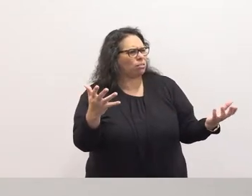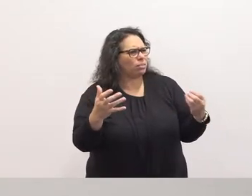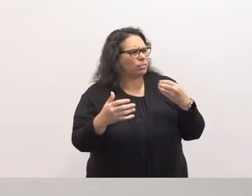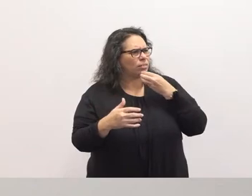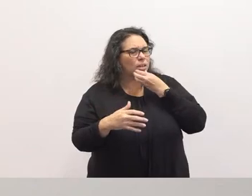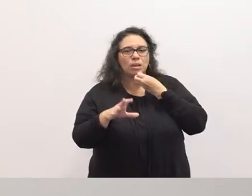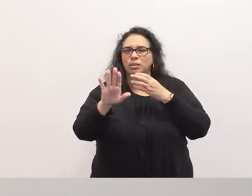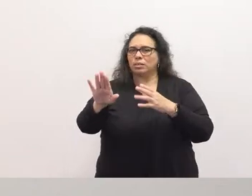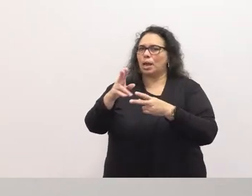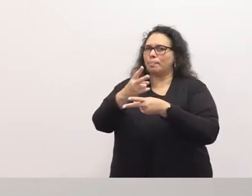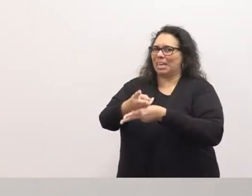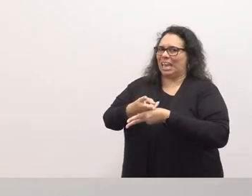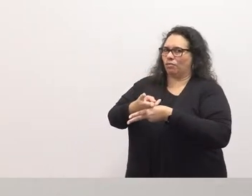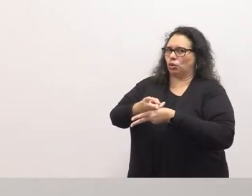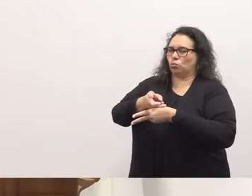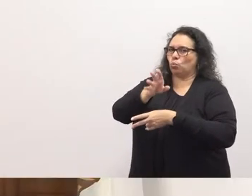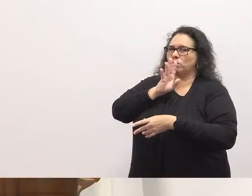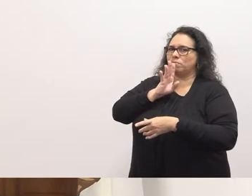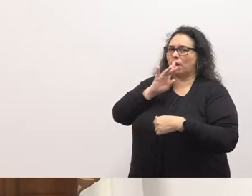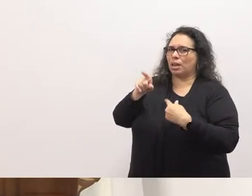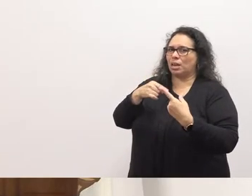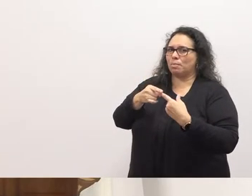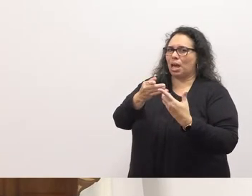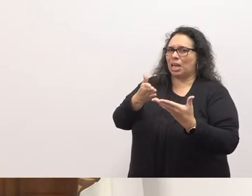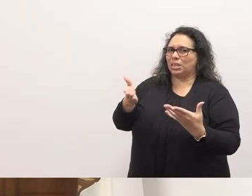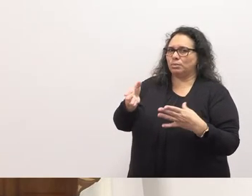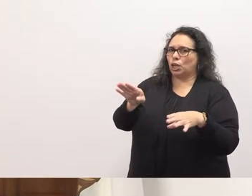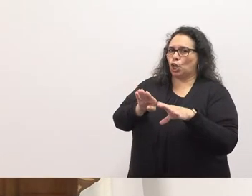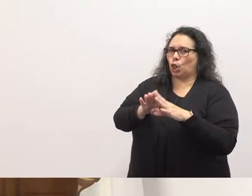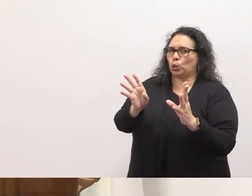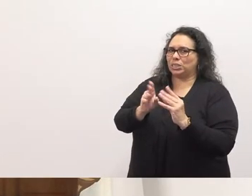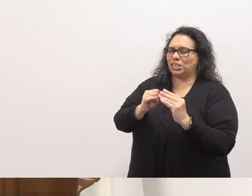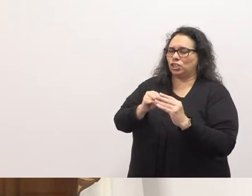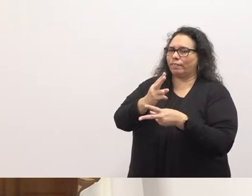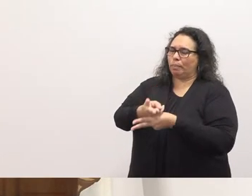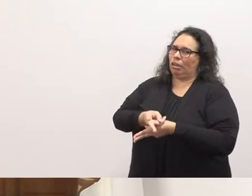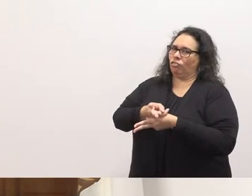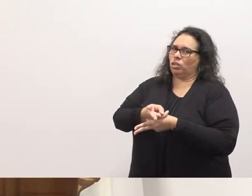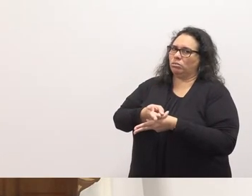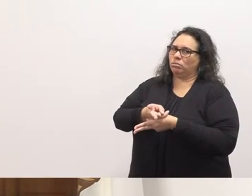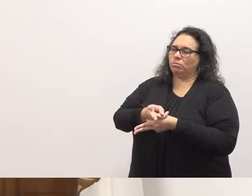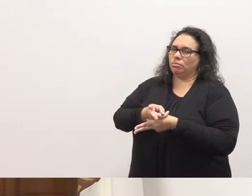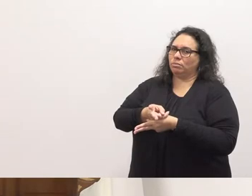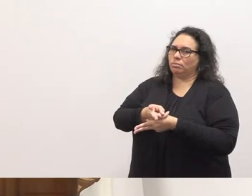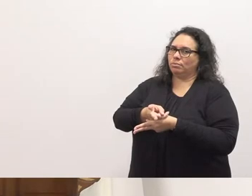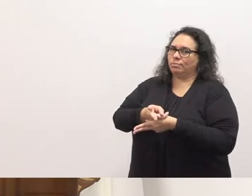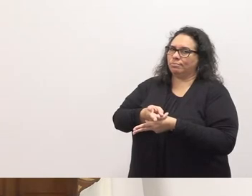to be careful because we're talking about items in closed session, so we need to be careful.